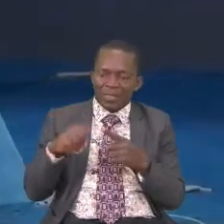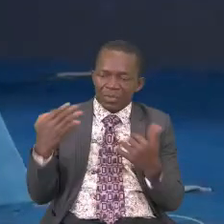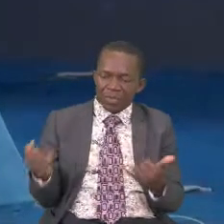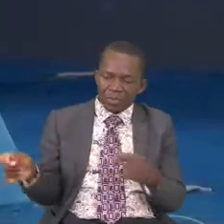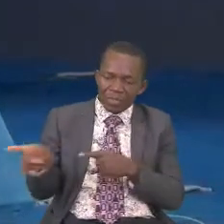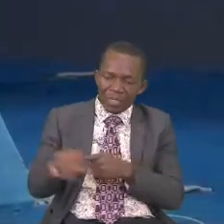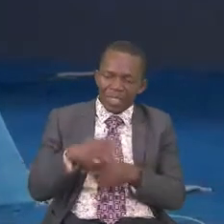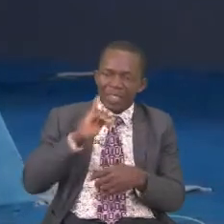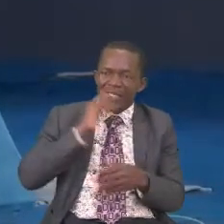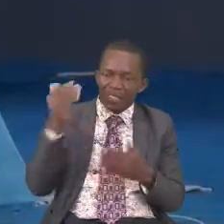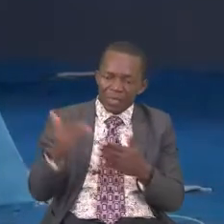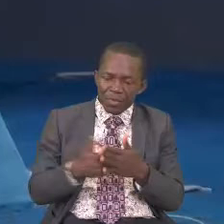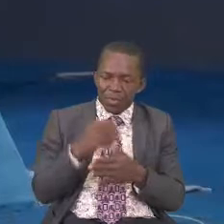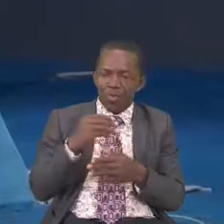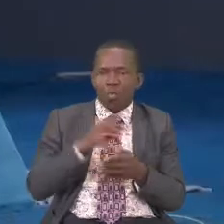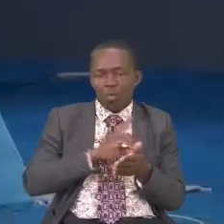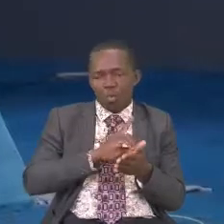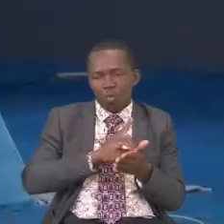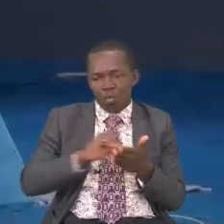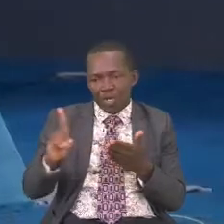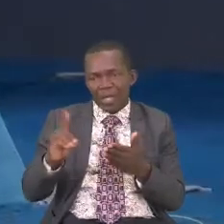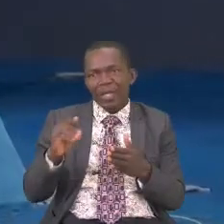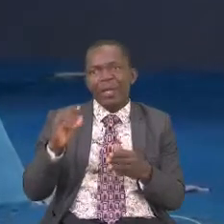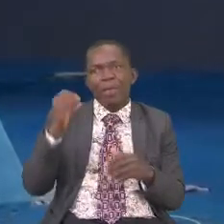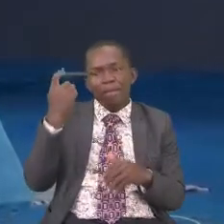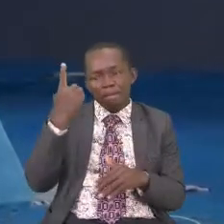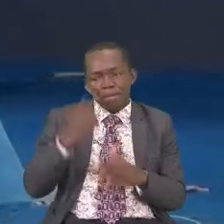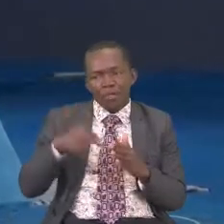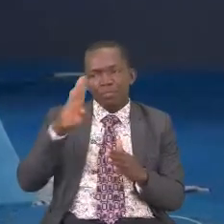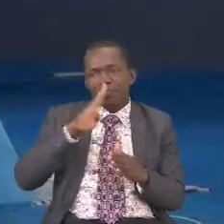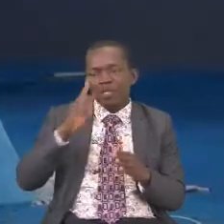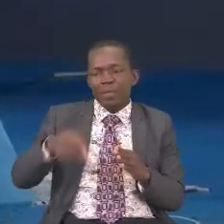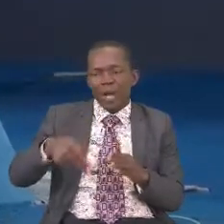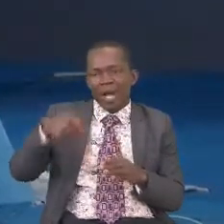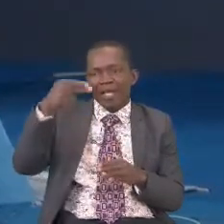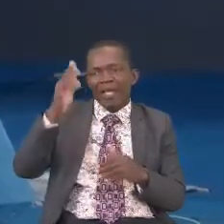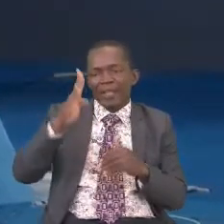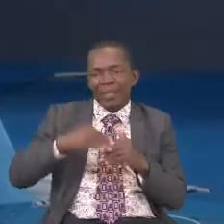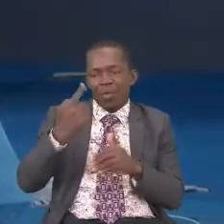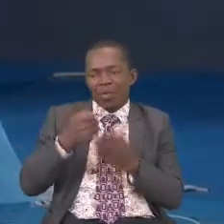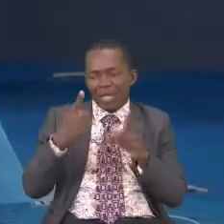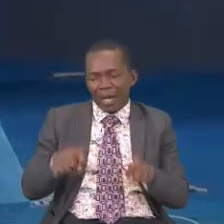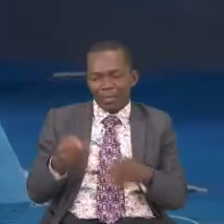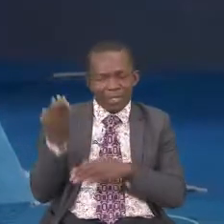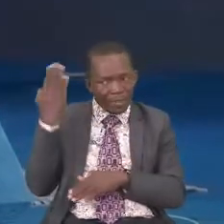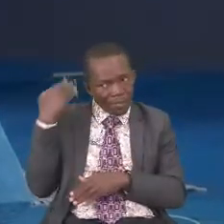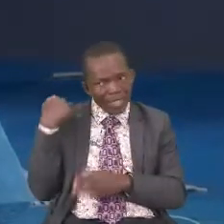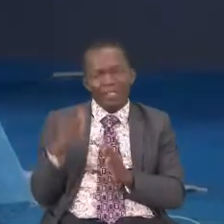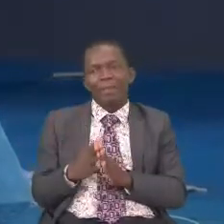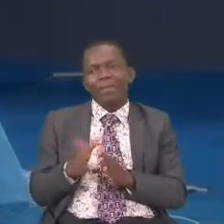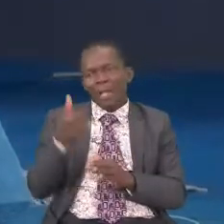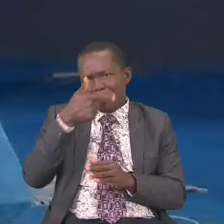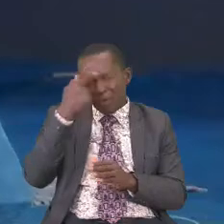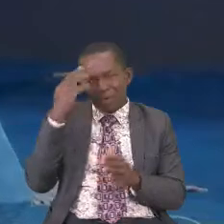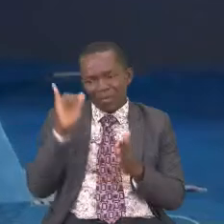happens today must go beyond what happened last time. Because of that, you have